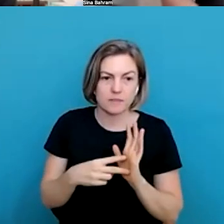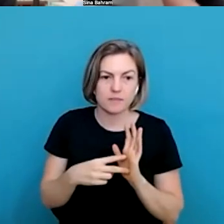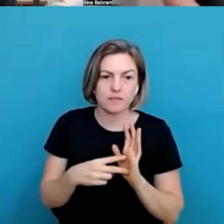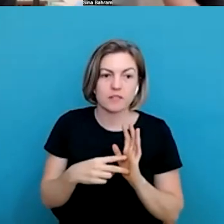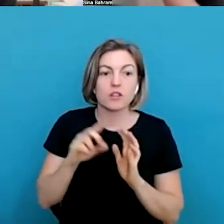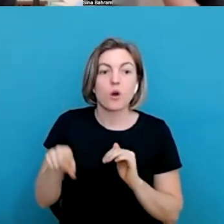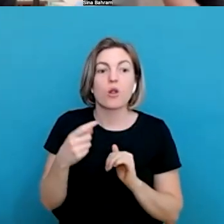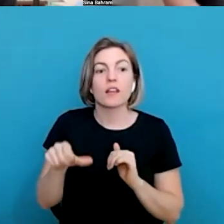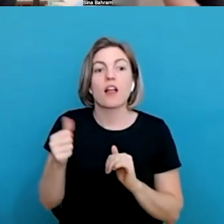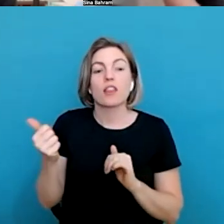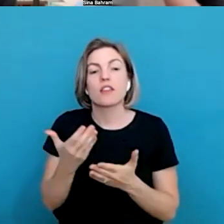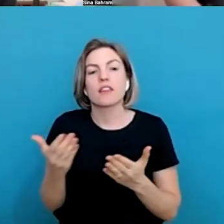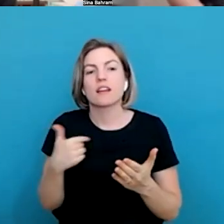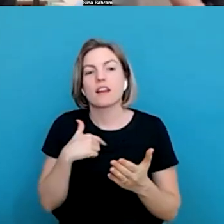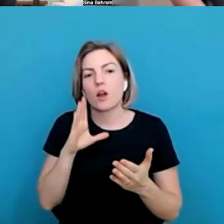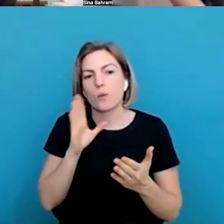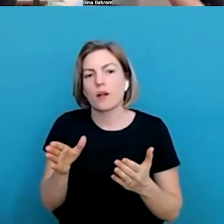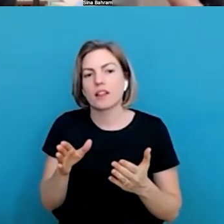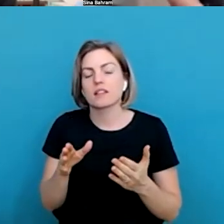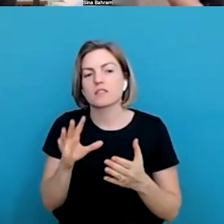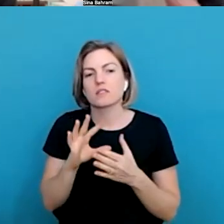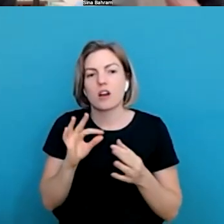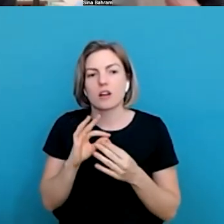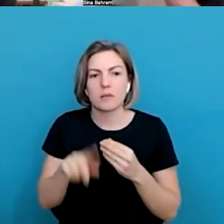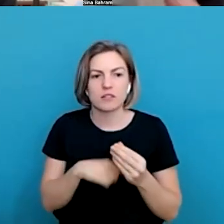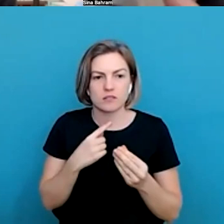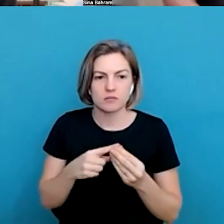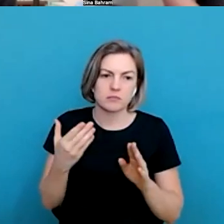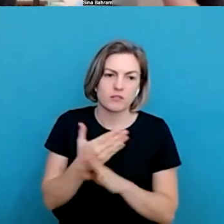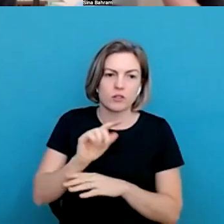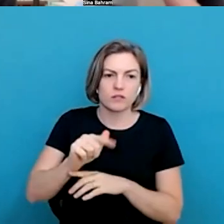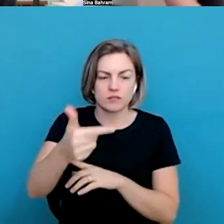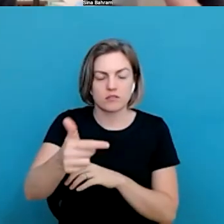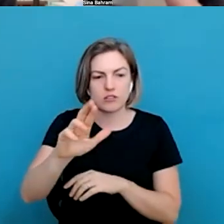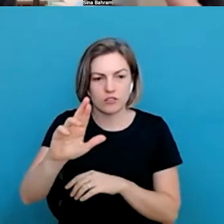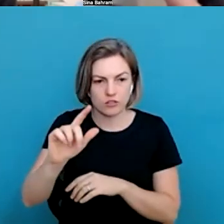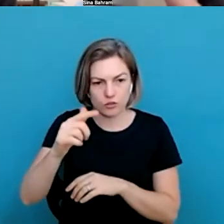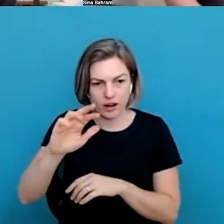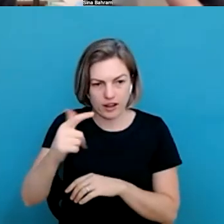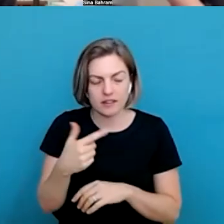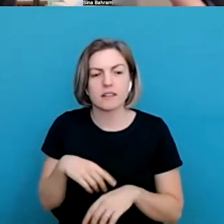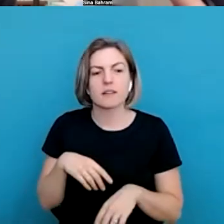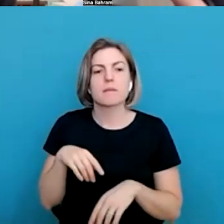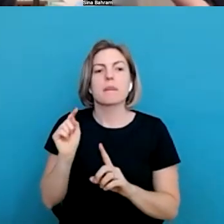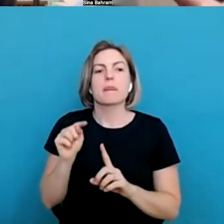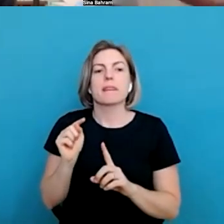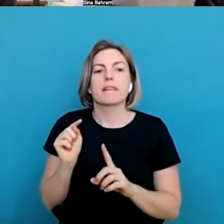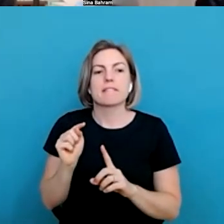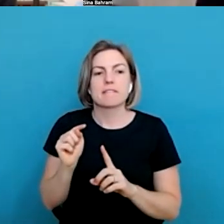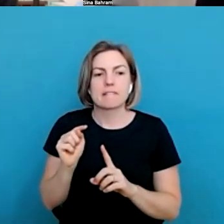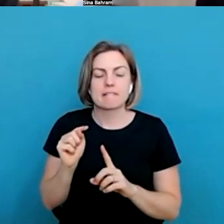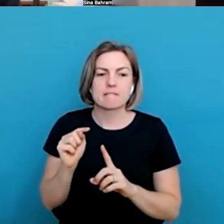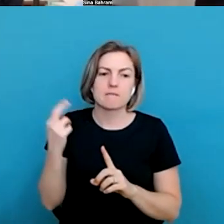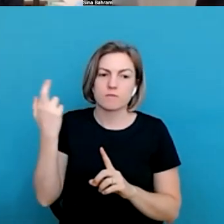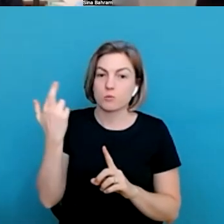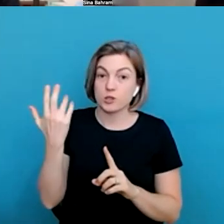thing I'll dwell on here before turning it over to Greg is that the reason that